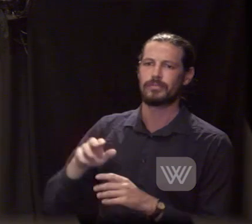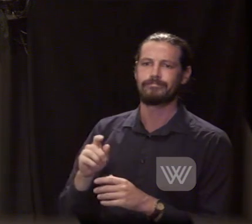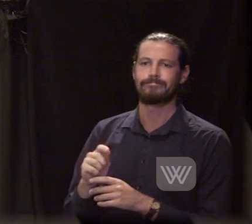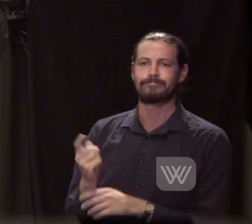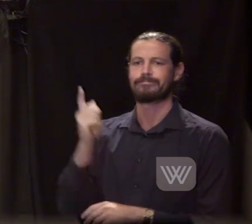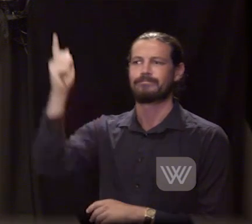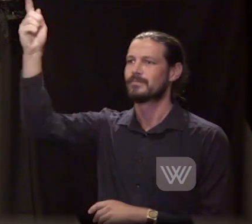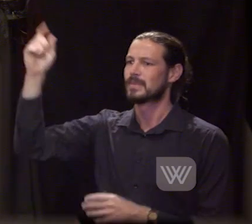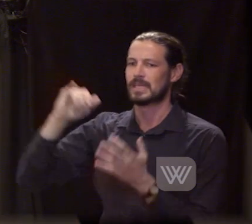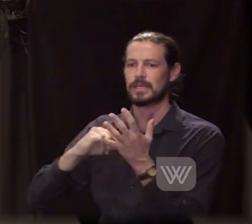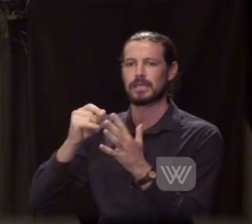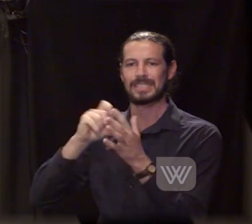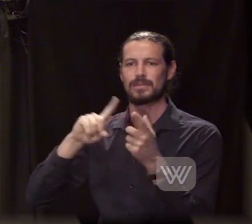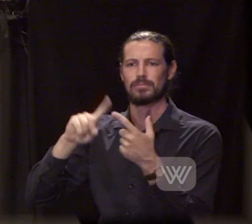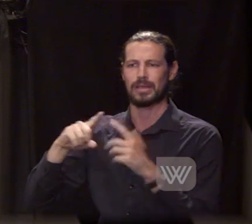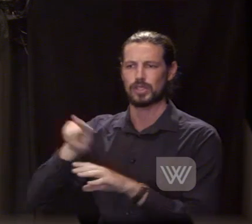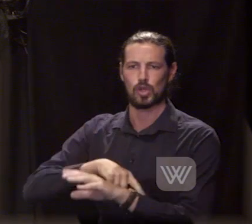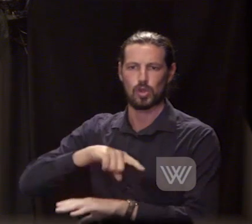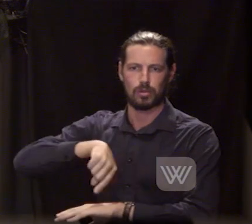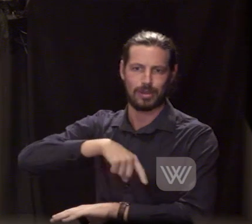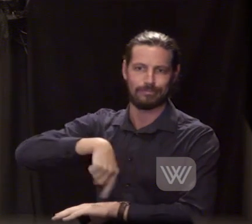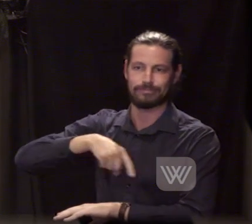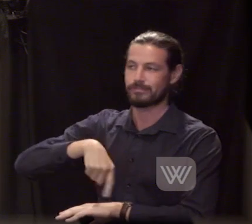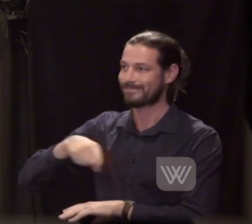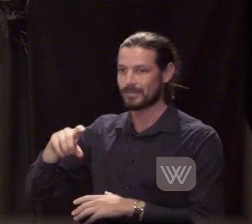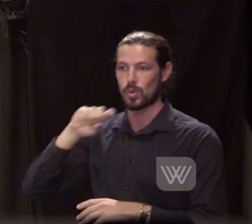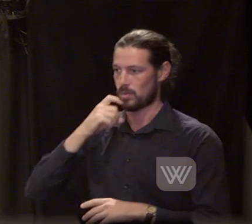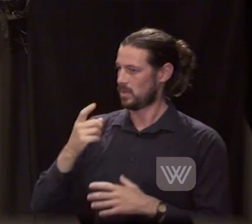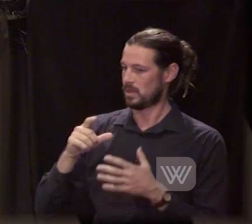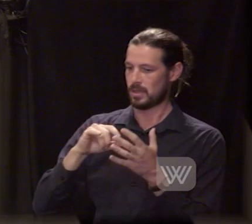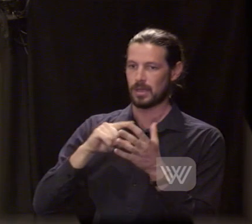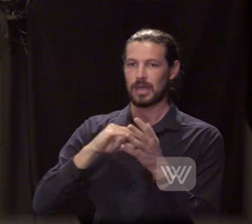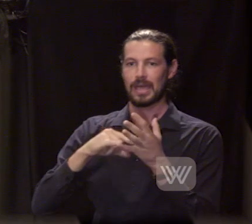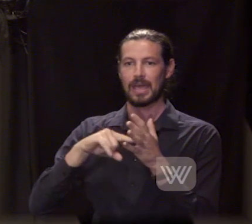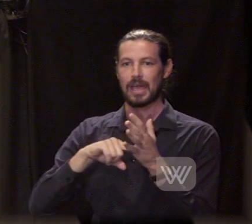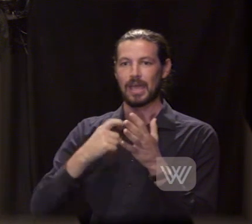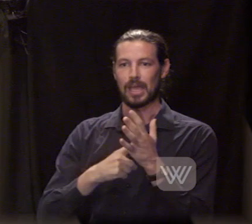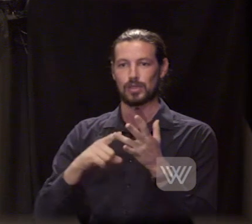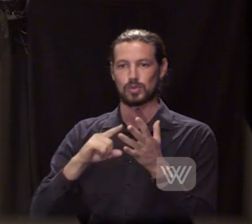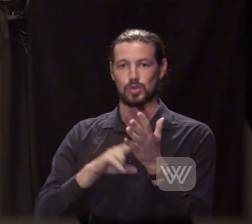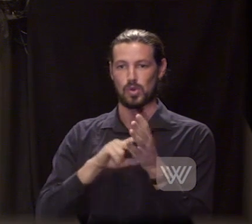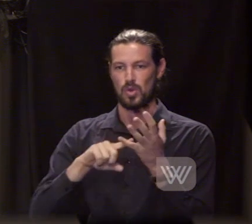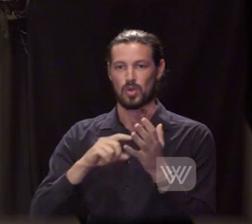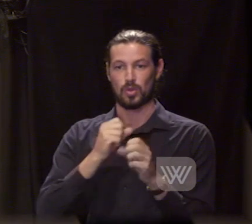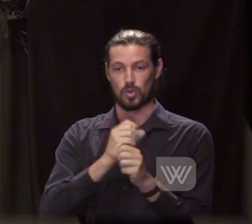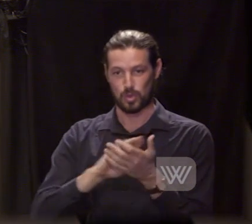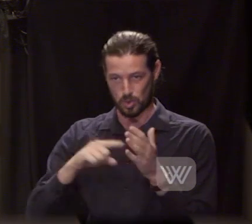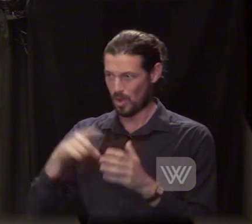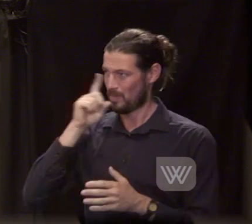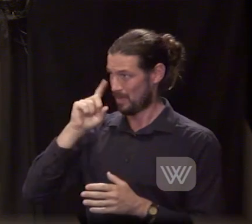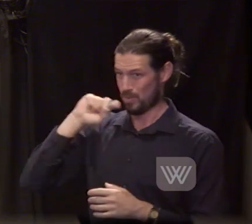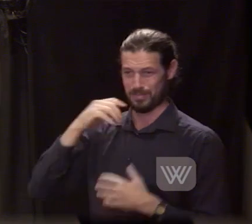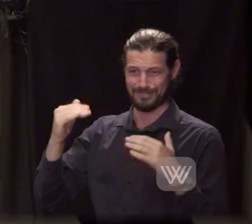missions, it will be our fellow astronauts who pose the greatest risk to us, but also